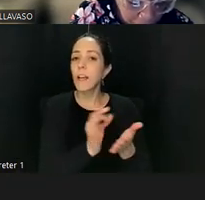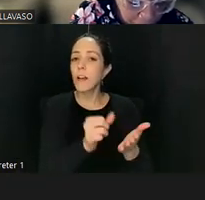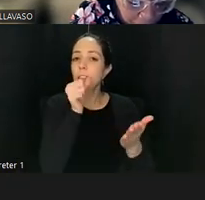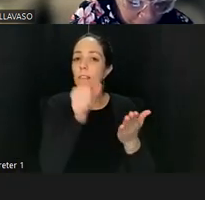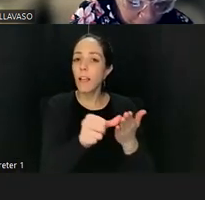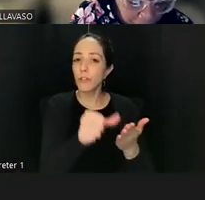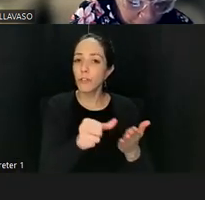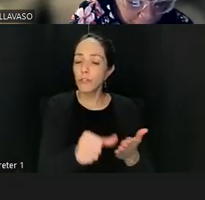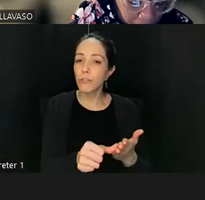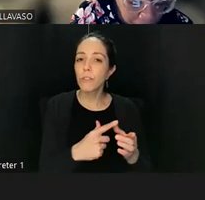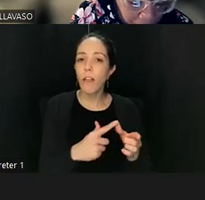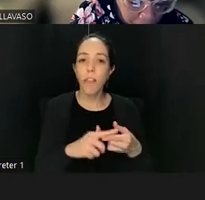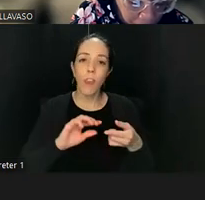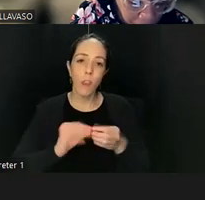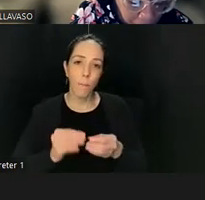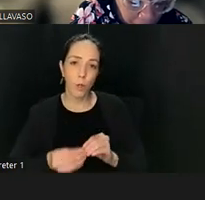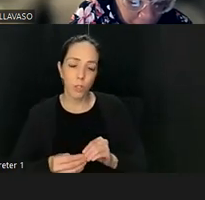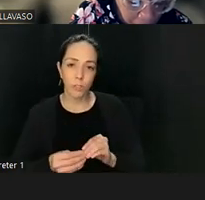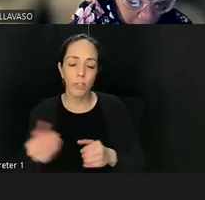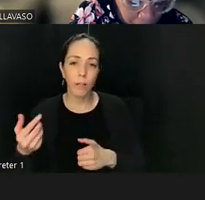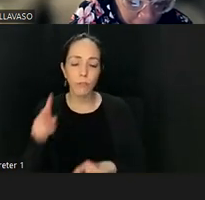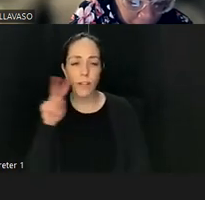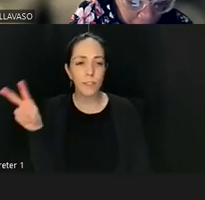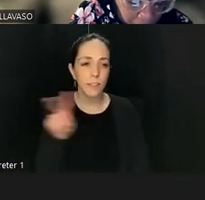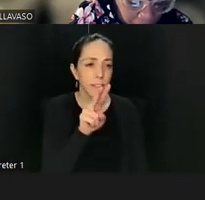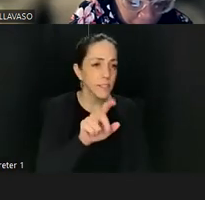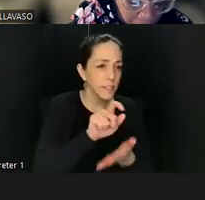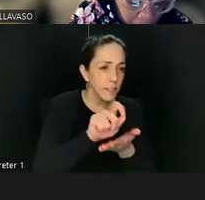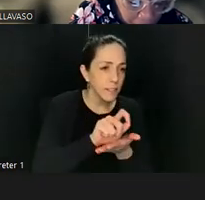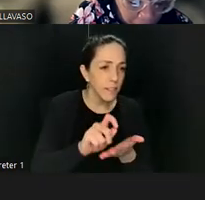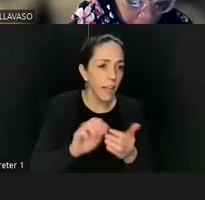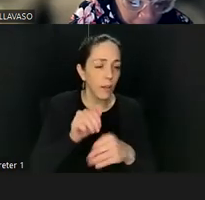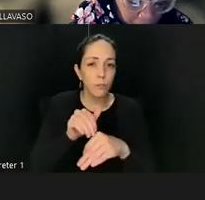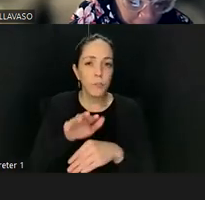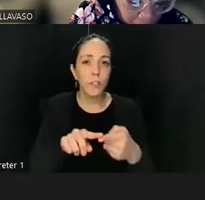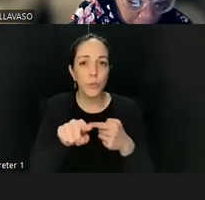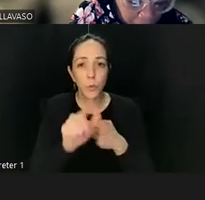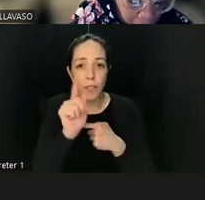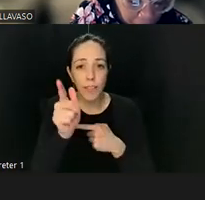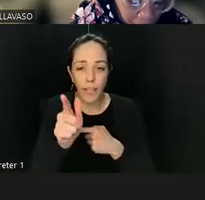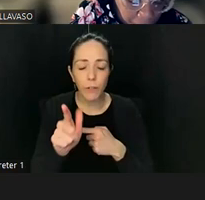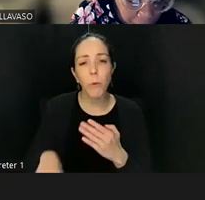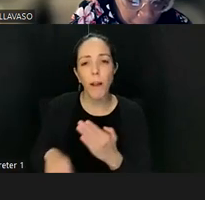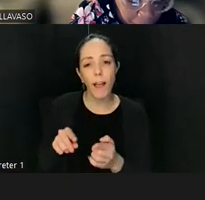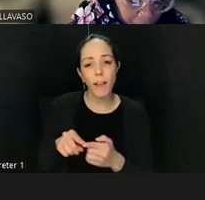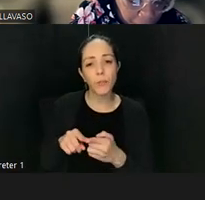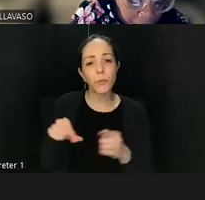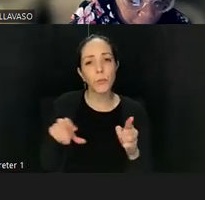underneath them were numbers. So as I was trying to take notes to send to you later, or what I was trying to put in the Q&A, I would say